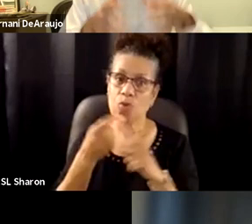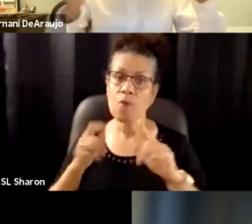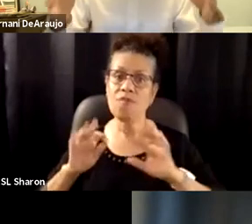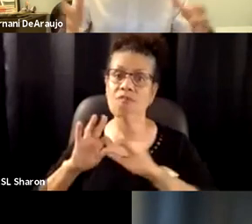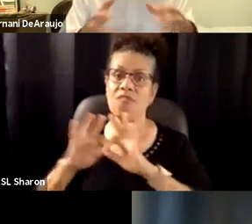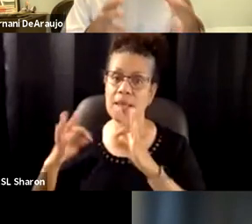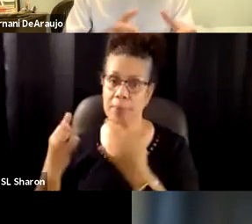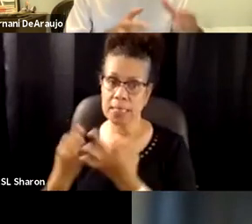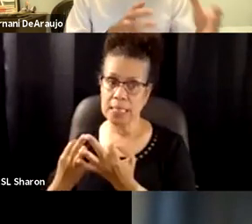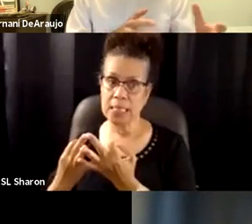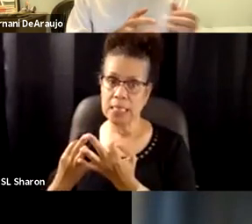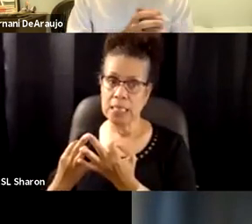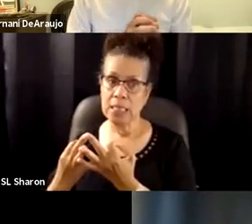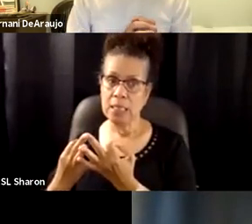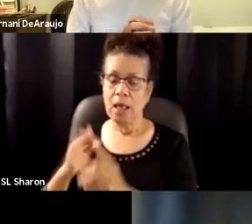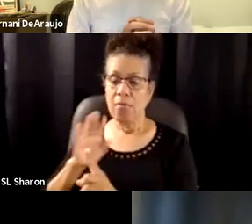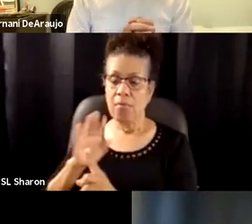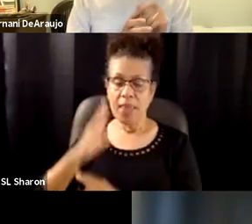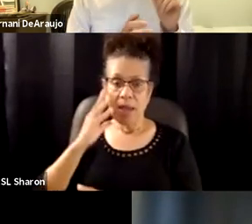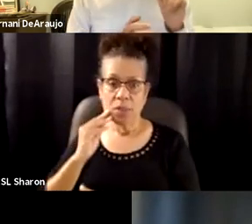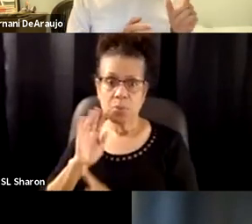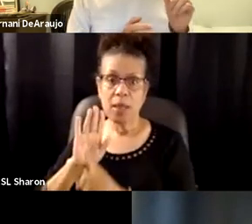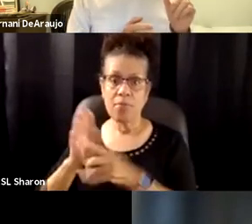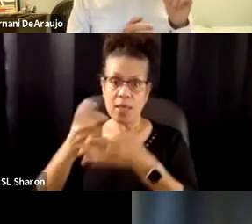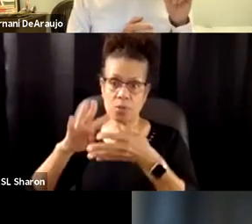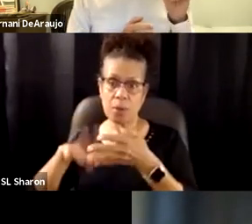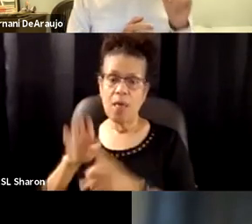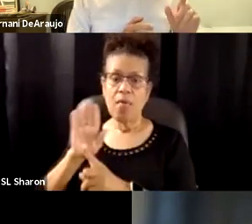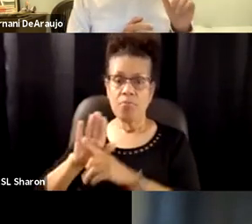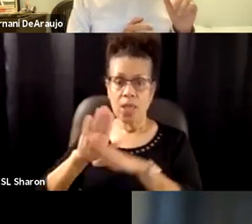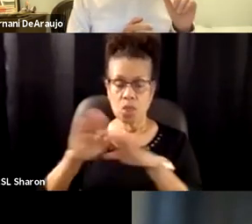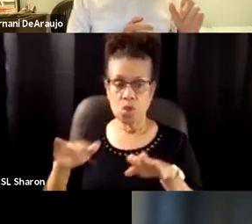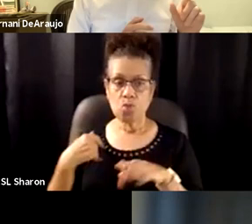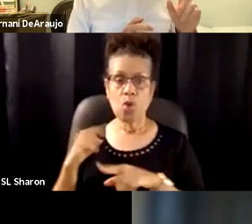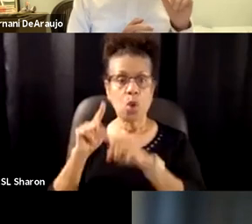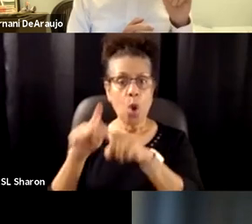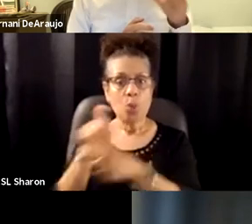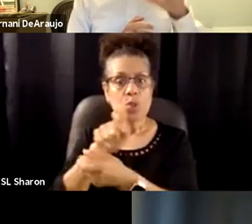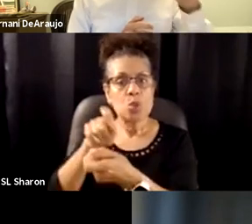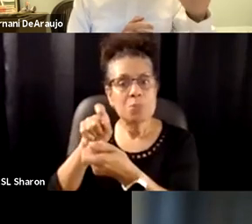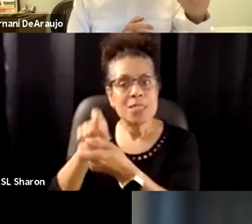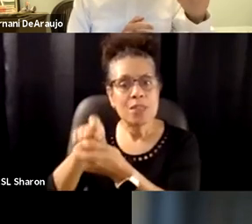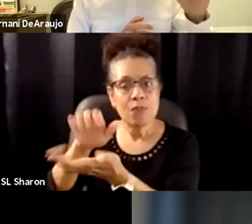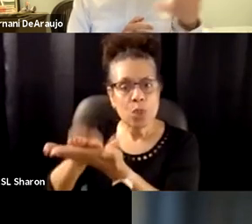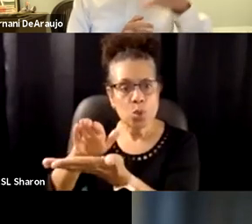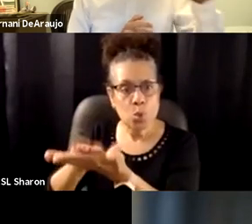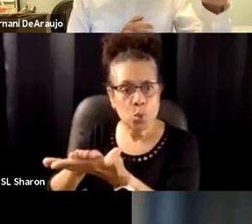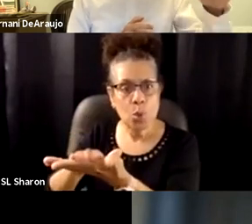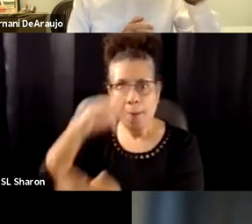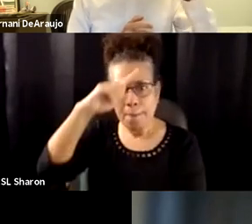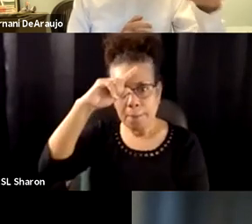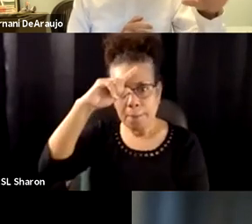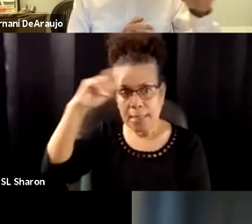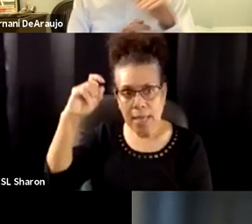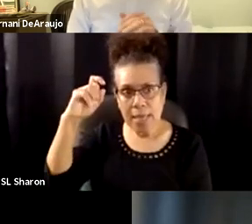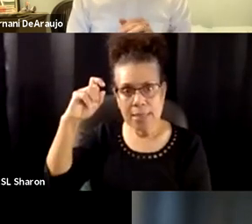shown me their own analyses their own spreadsheets that their children by going to certain bps schools because of applying these 10